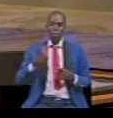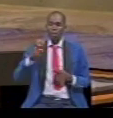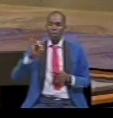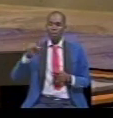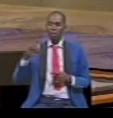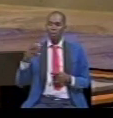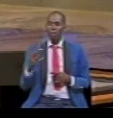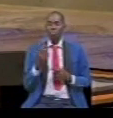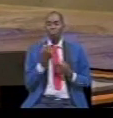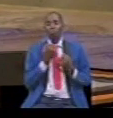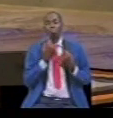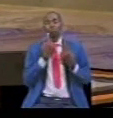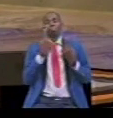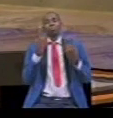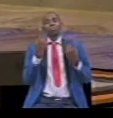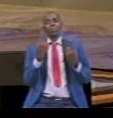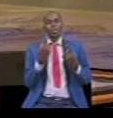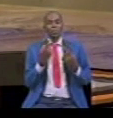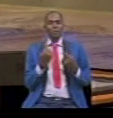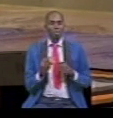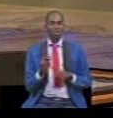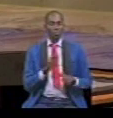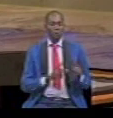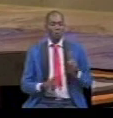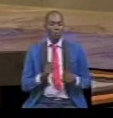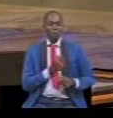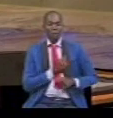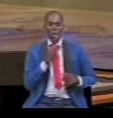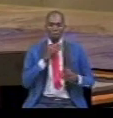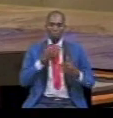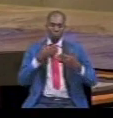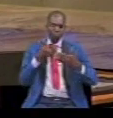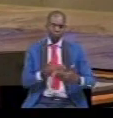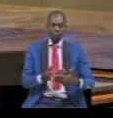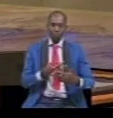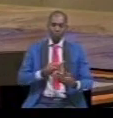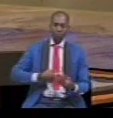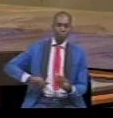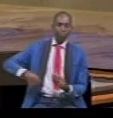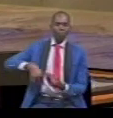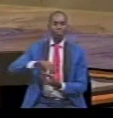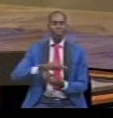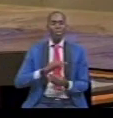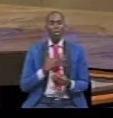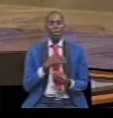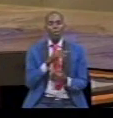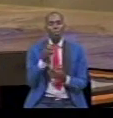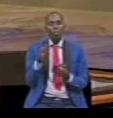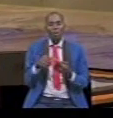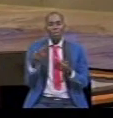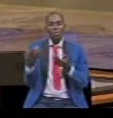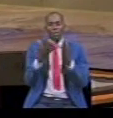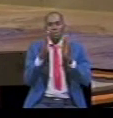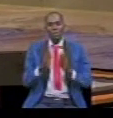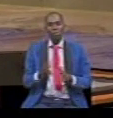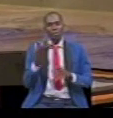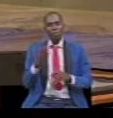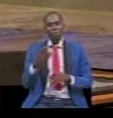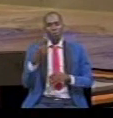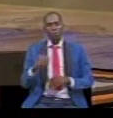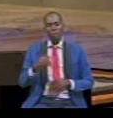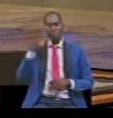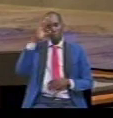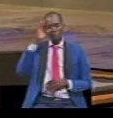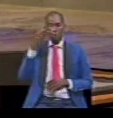were already on attention there. Verse 15. And when the servant of the man of God was risen